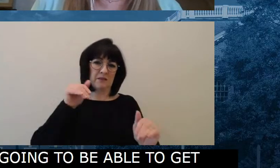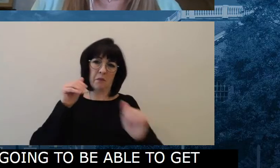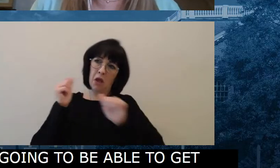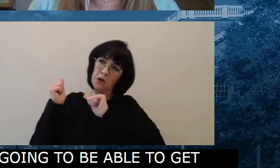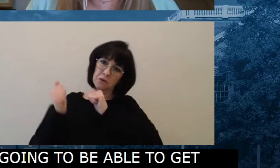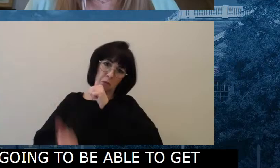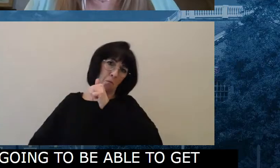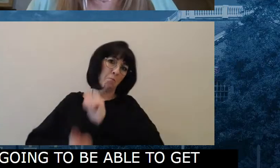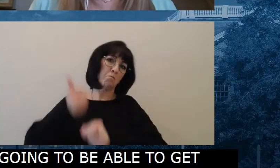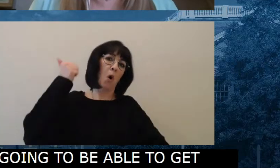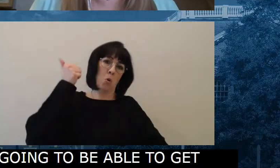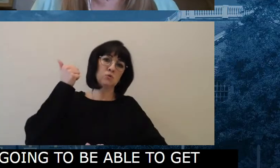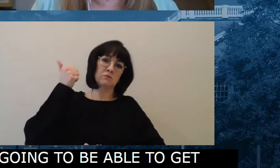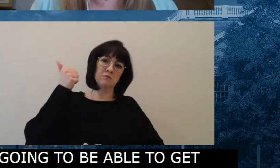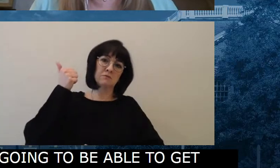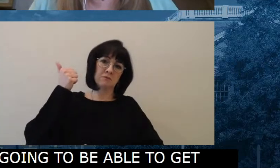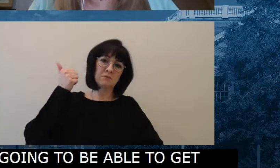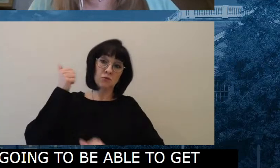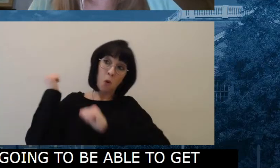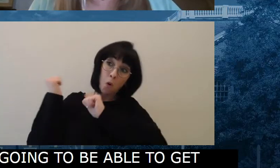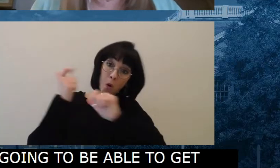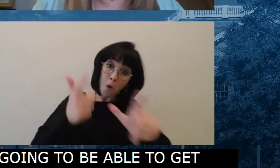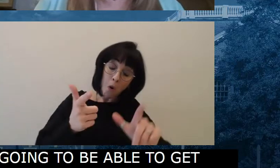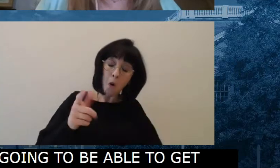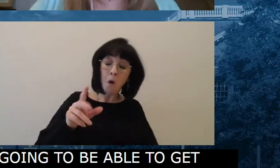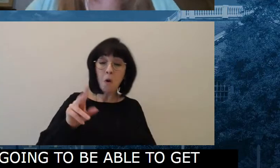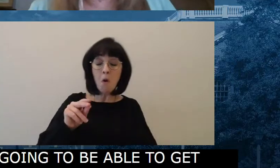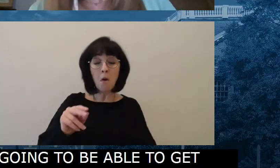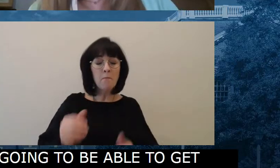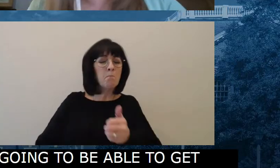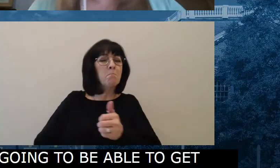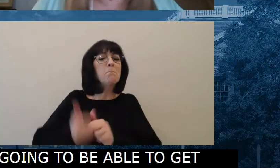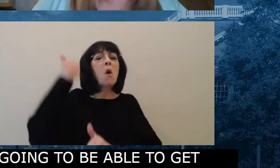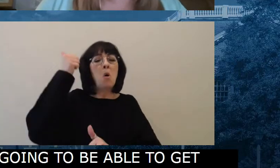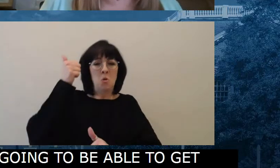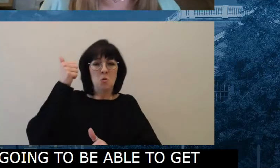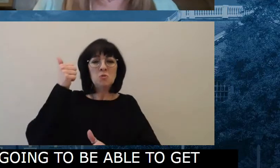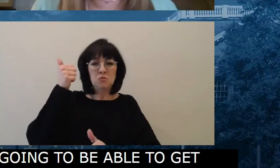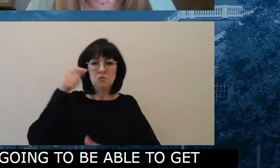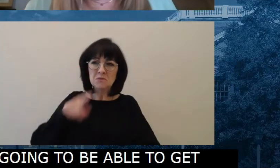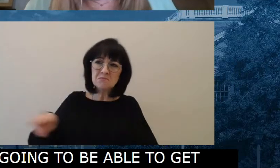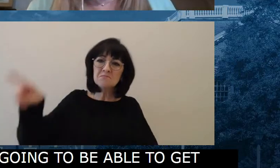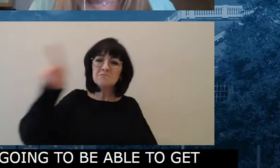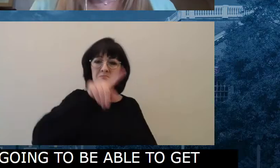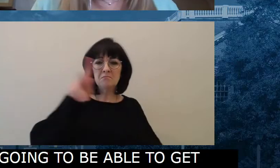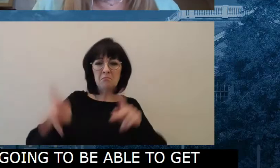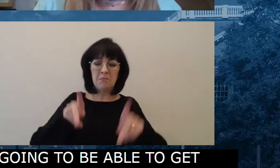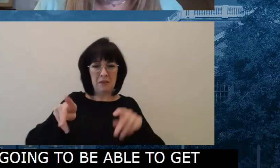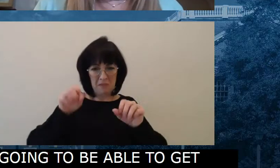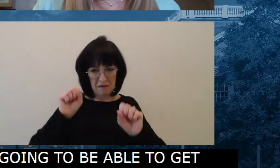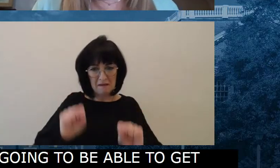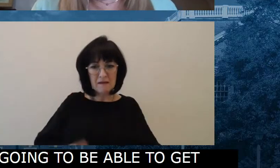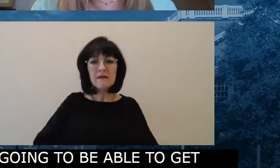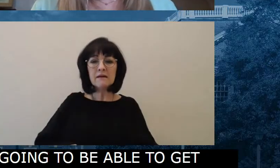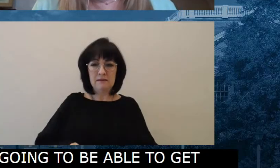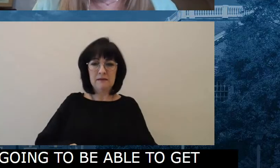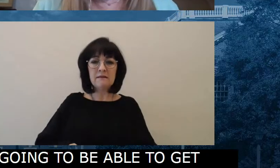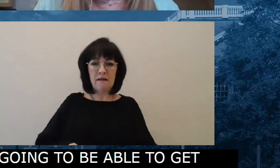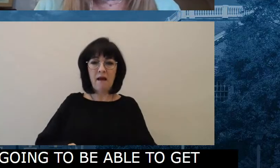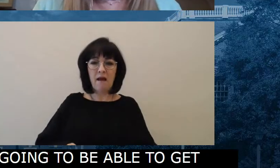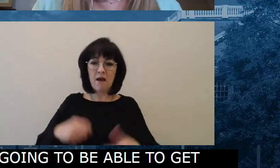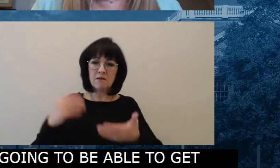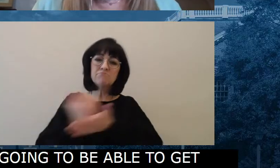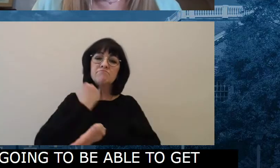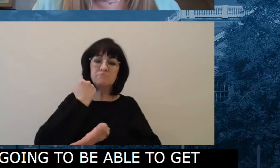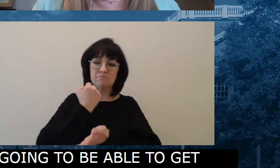don't kind of have this approach of where, well, I'm at a higher risk than this person, or, we need to let the providers